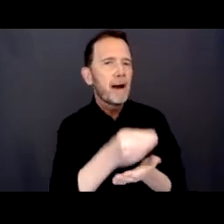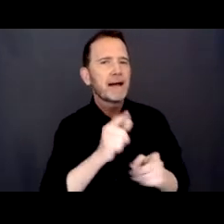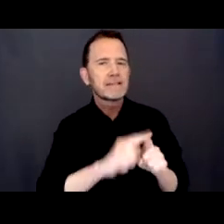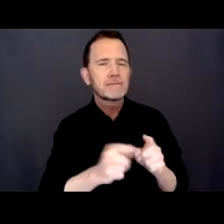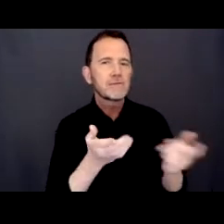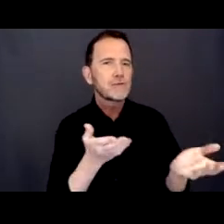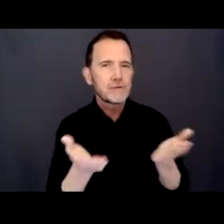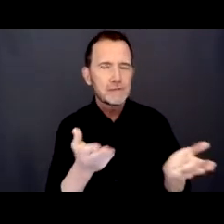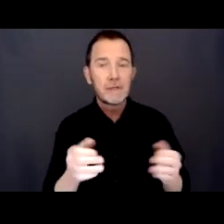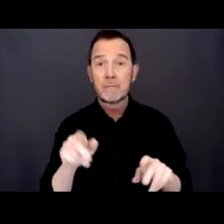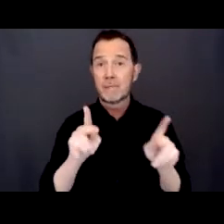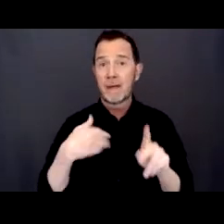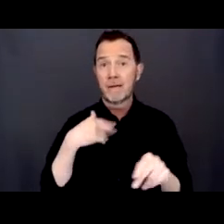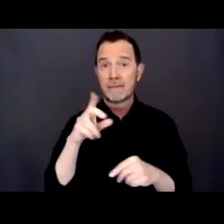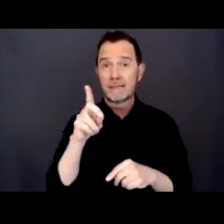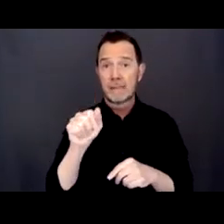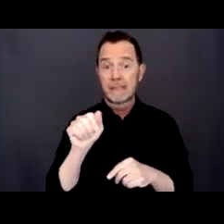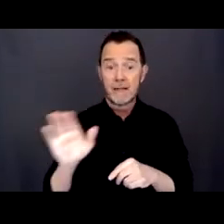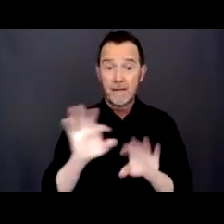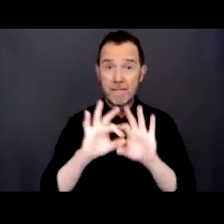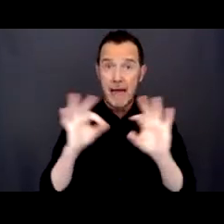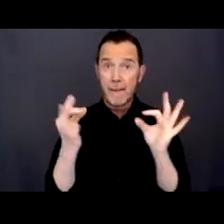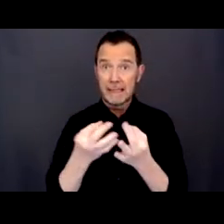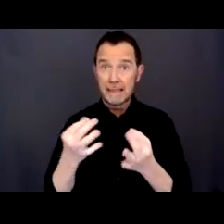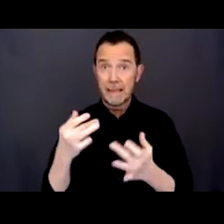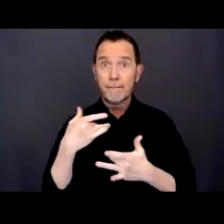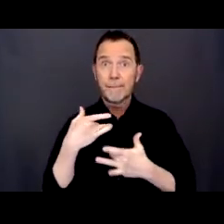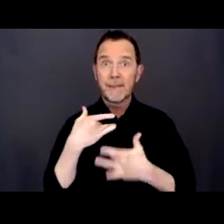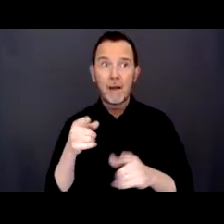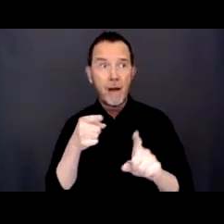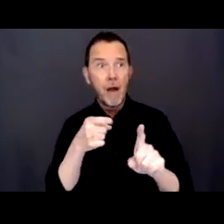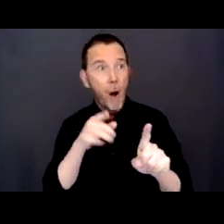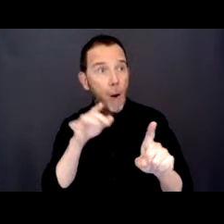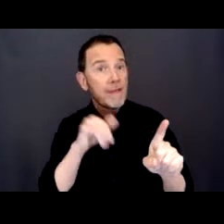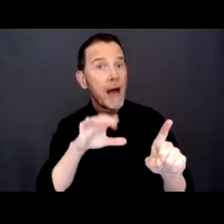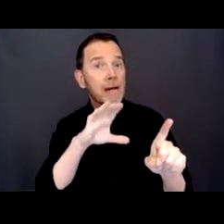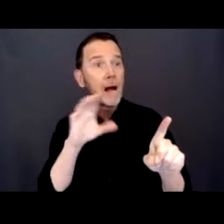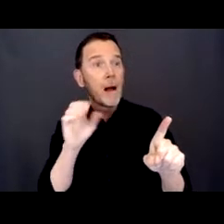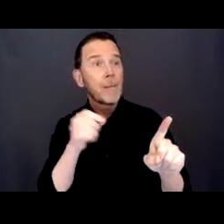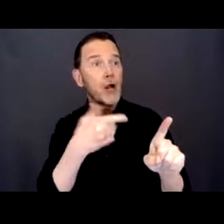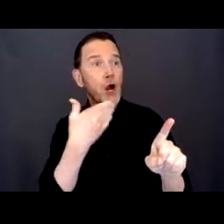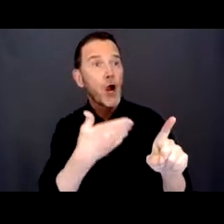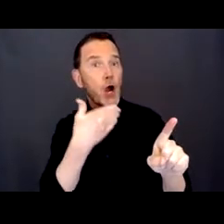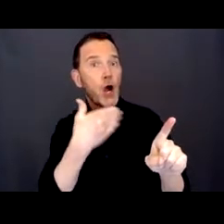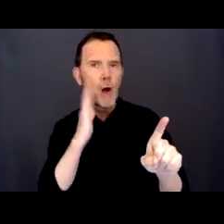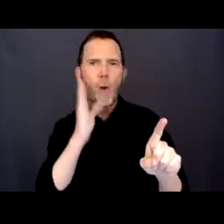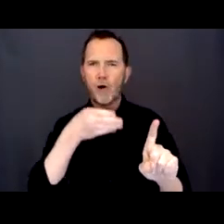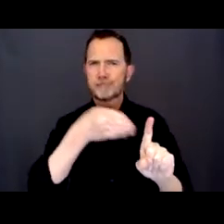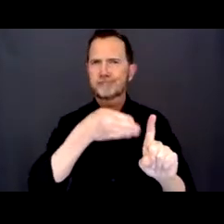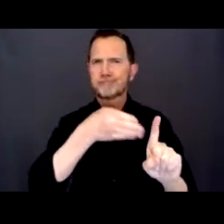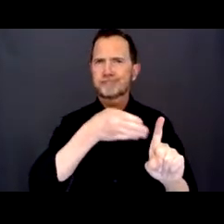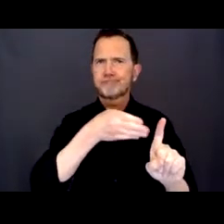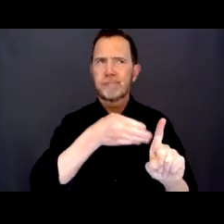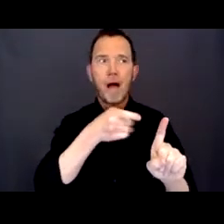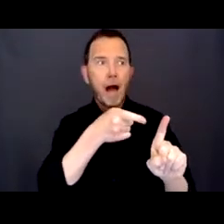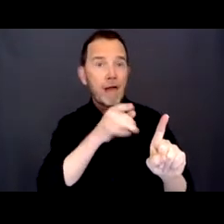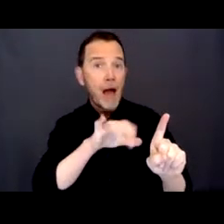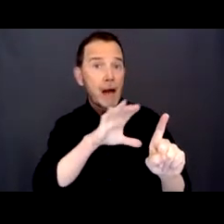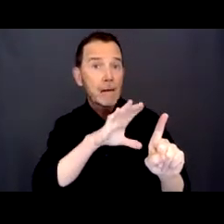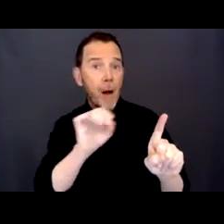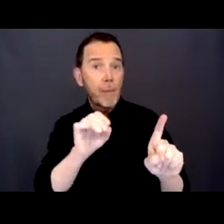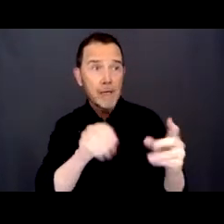with disabilities and their families tend to be more loyal to brands and companies that provide accommodations and